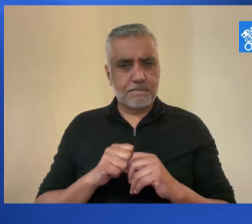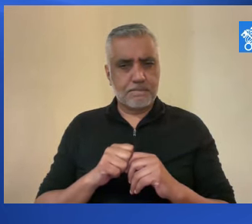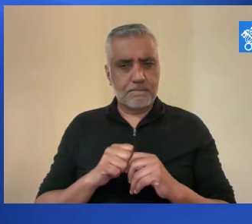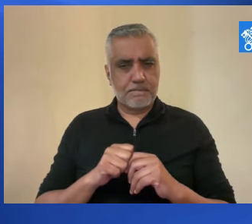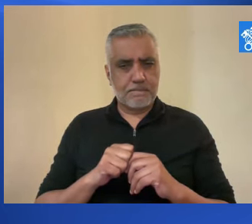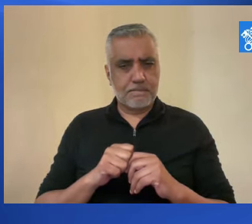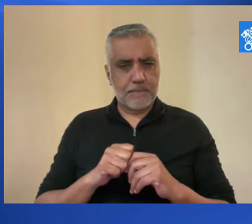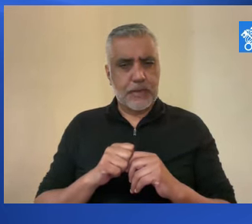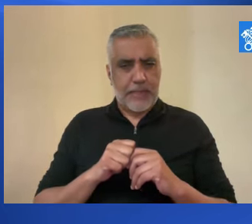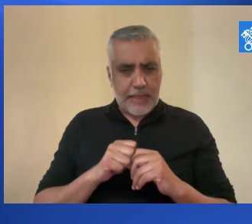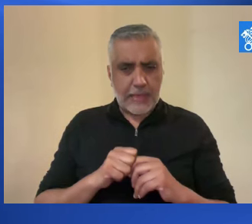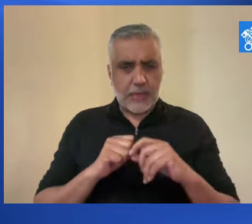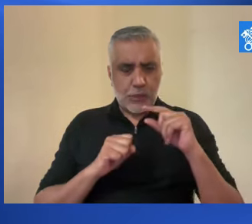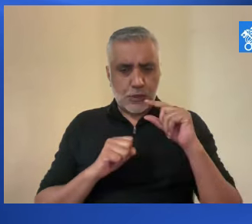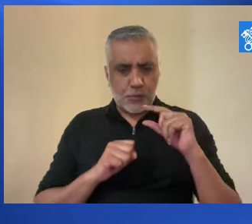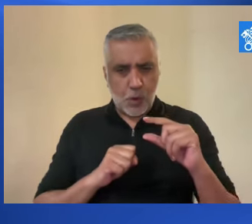that comes